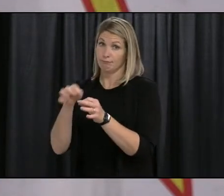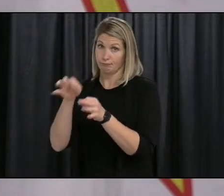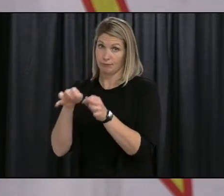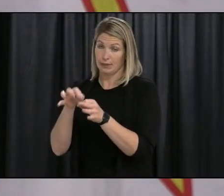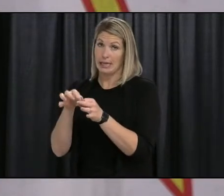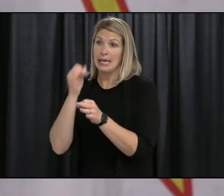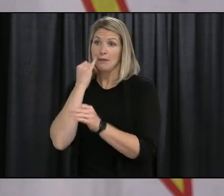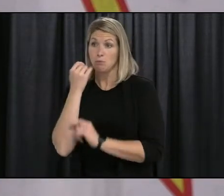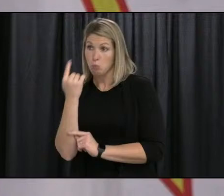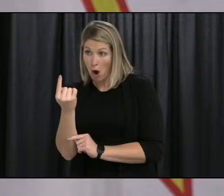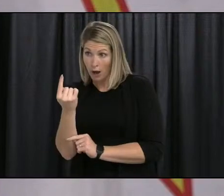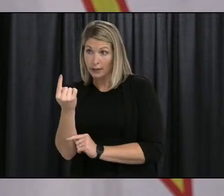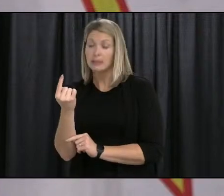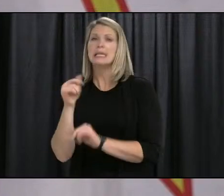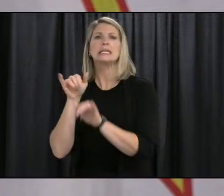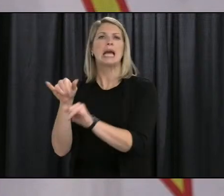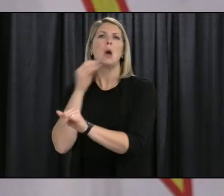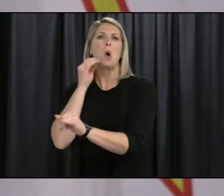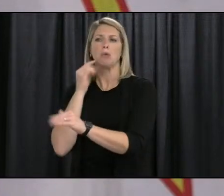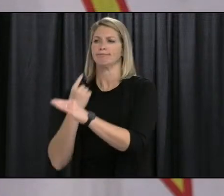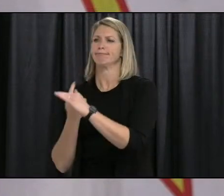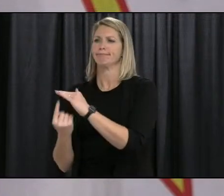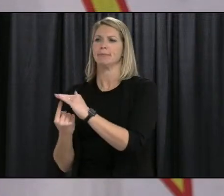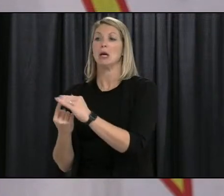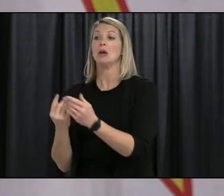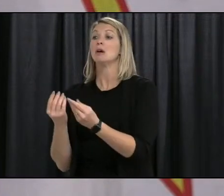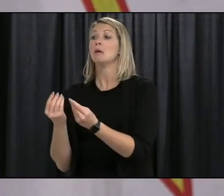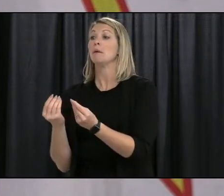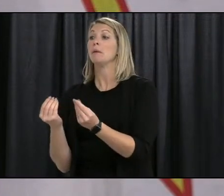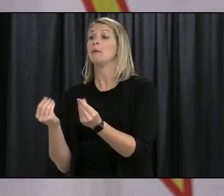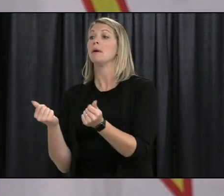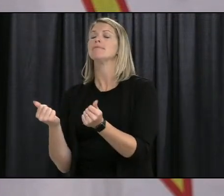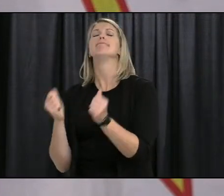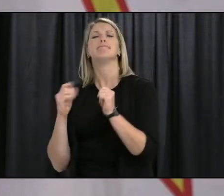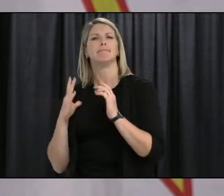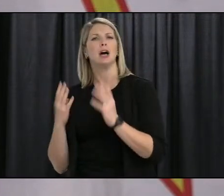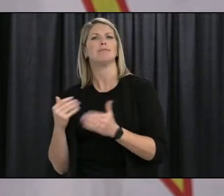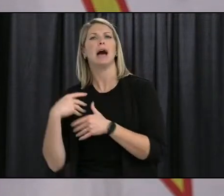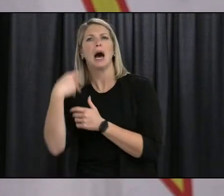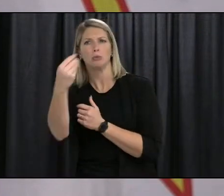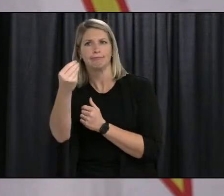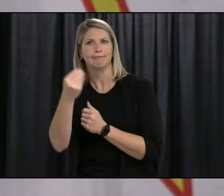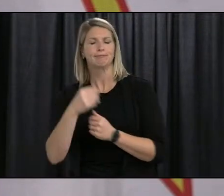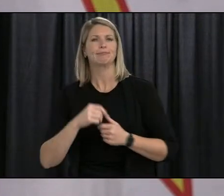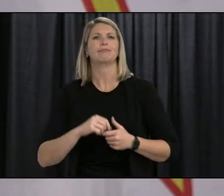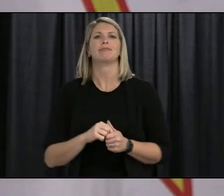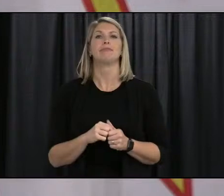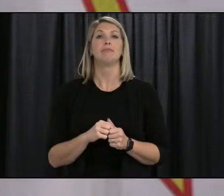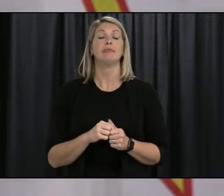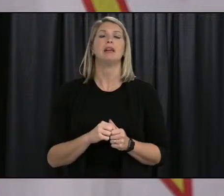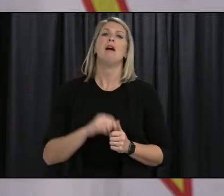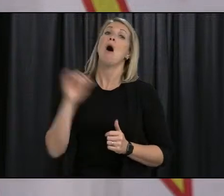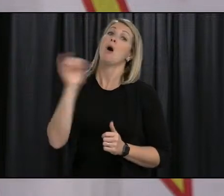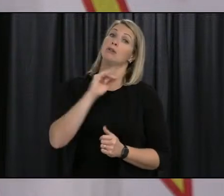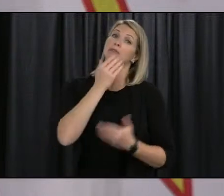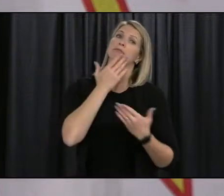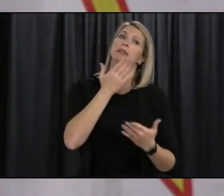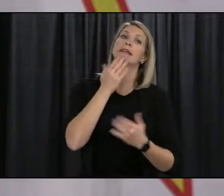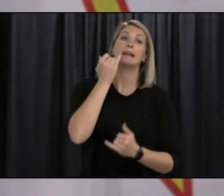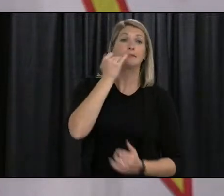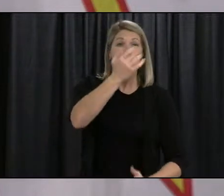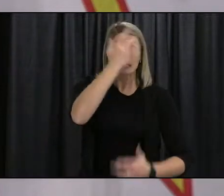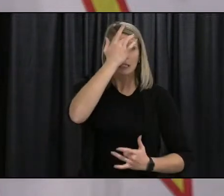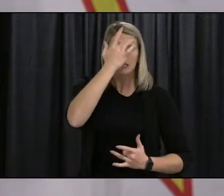resolves. I would like to once again thank those who have come forward for testing when they have symptoms. One of our most